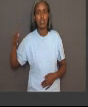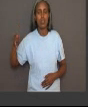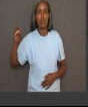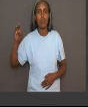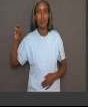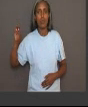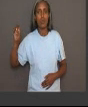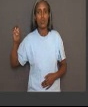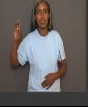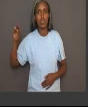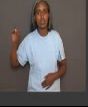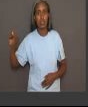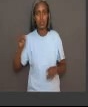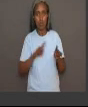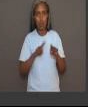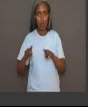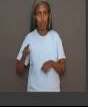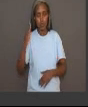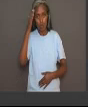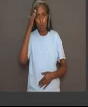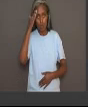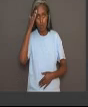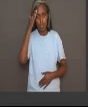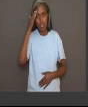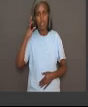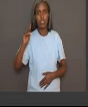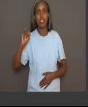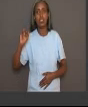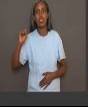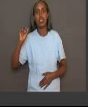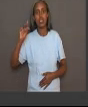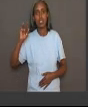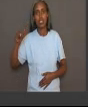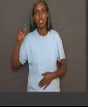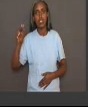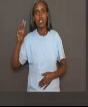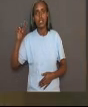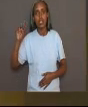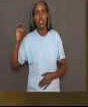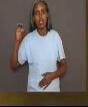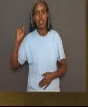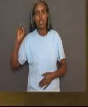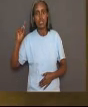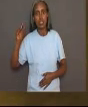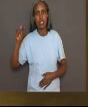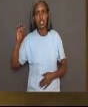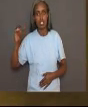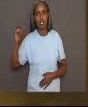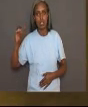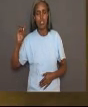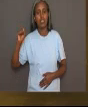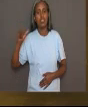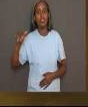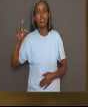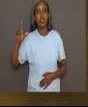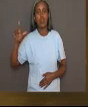It is also known as the disjunctive syllogism. Let us try